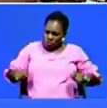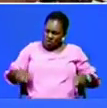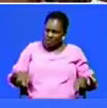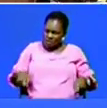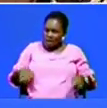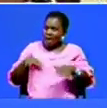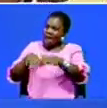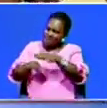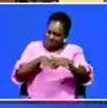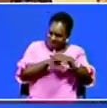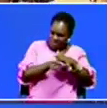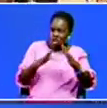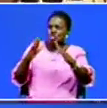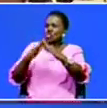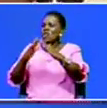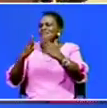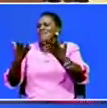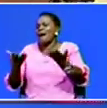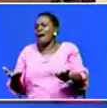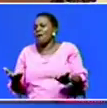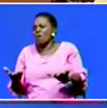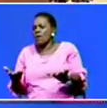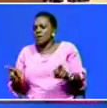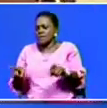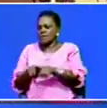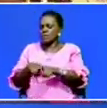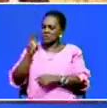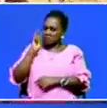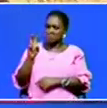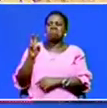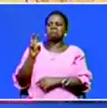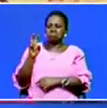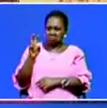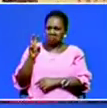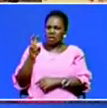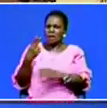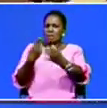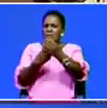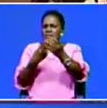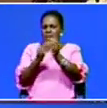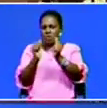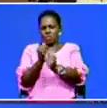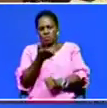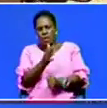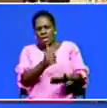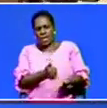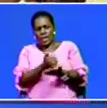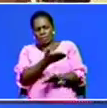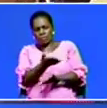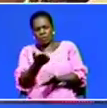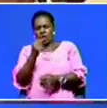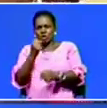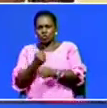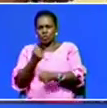it accessible? How are the toilets? And then we looked at that and we said we'll partner with them to help them make